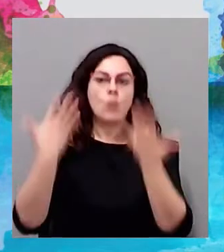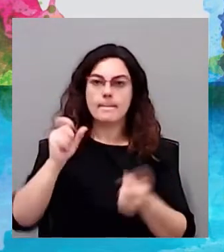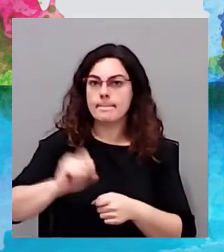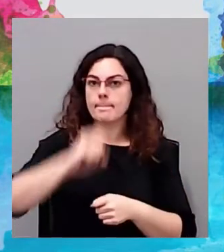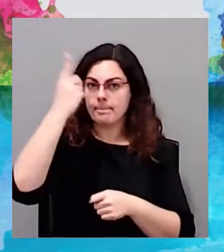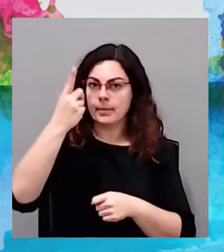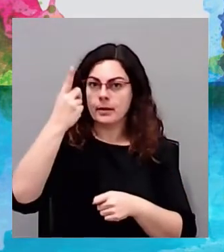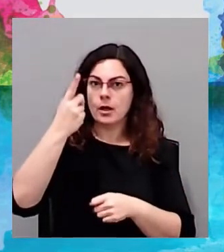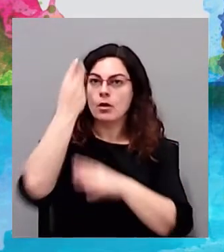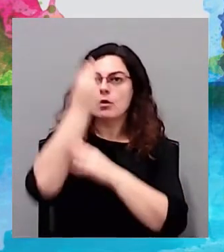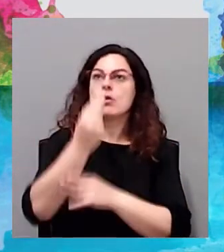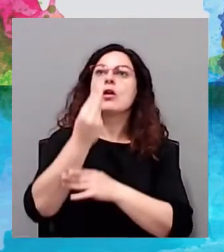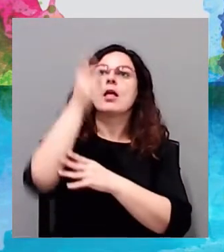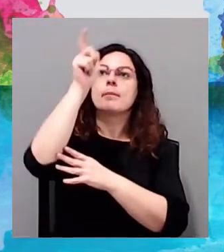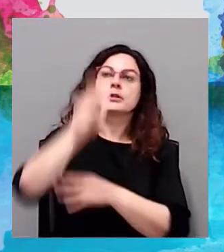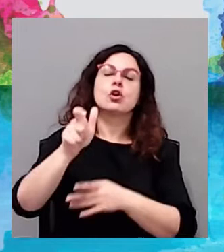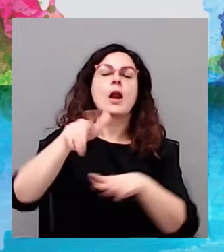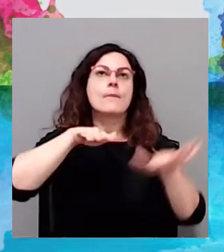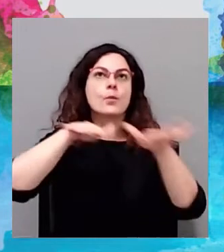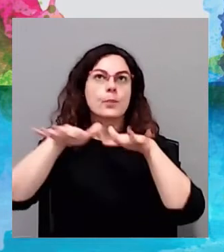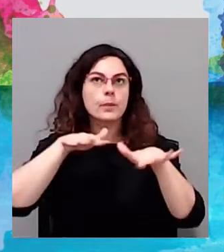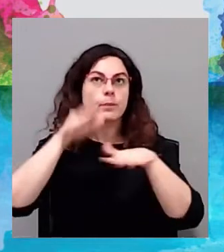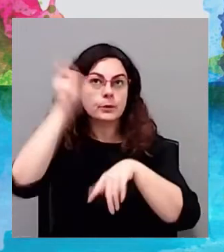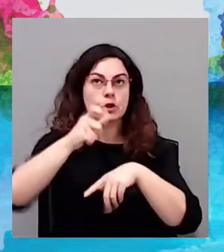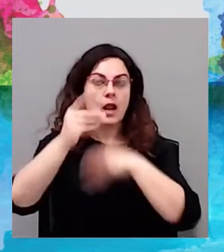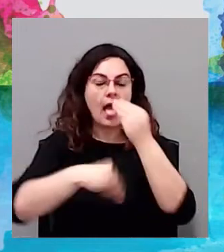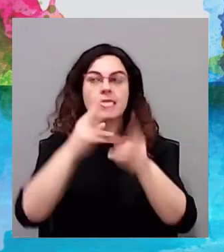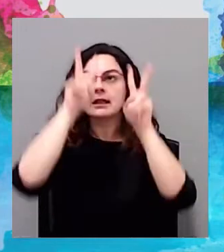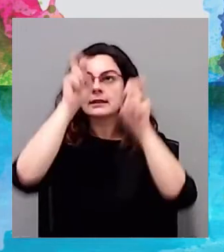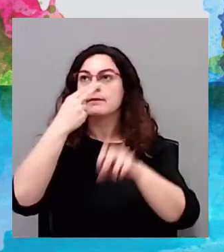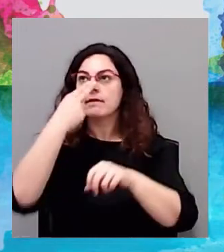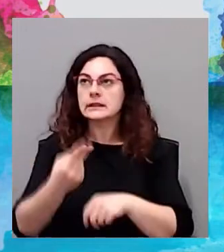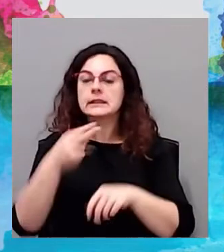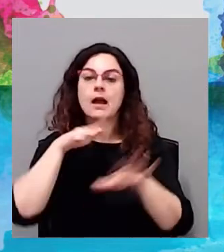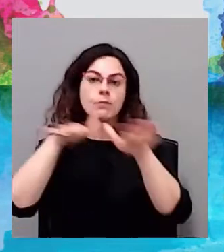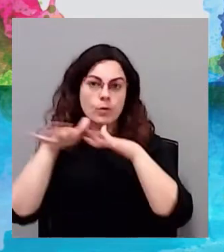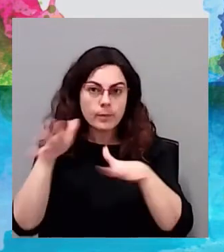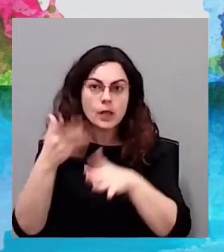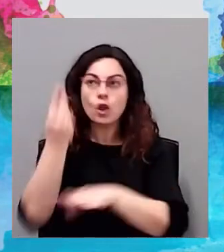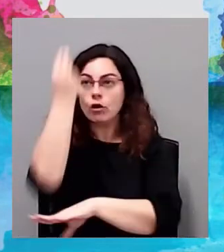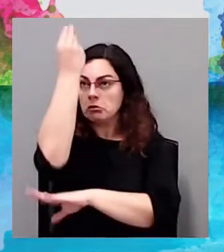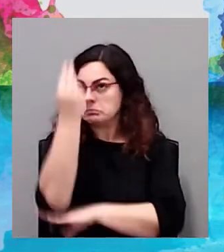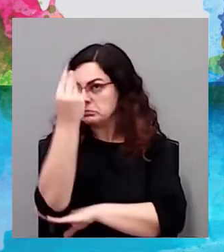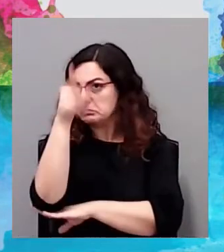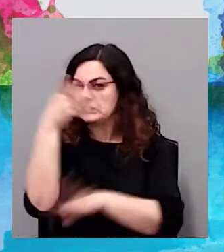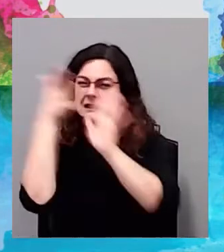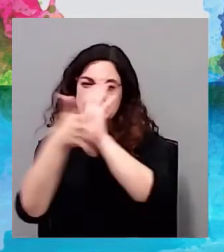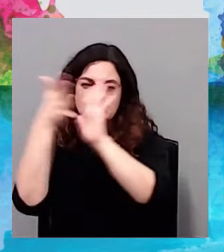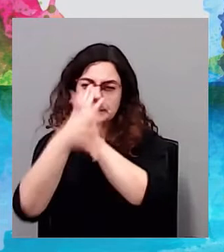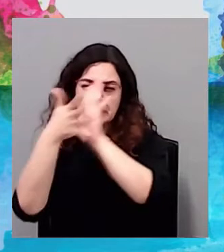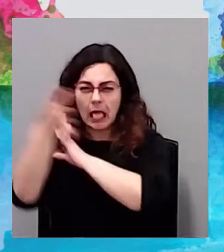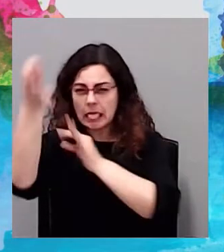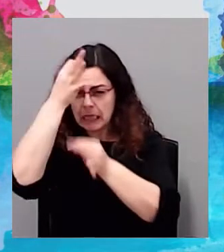Usually we describe the artist, the artistic movement, then the audio description of the work of art